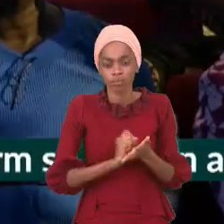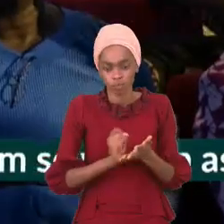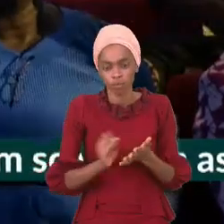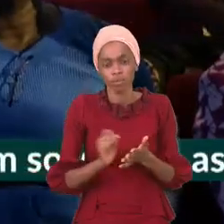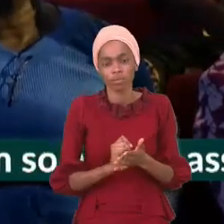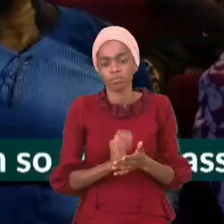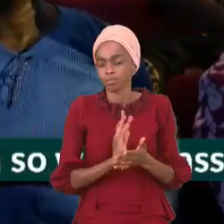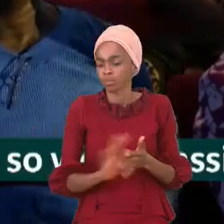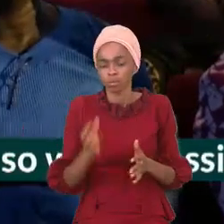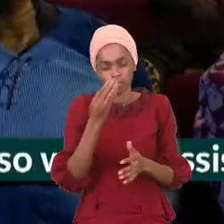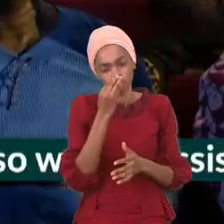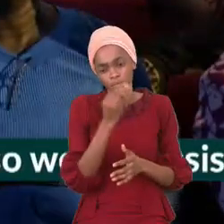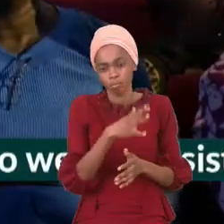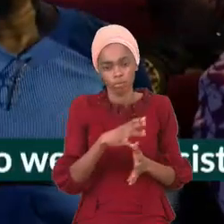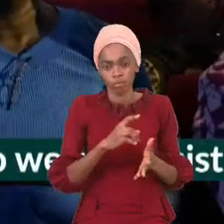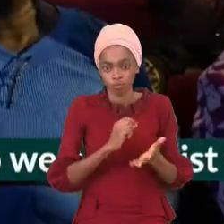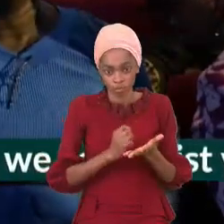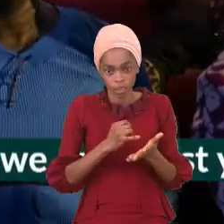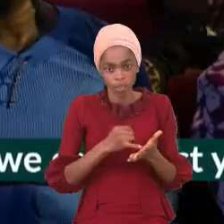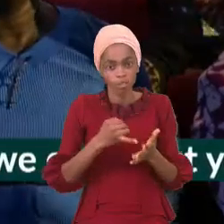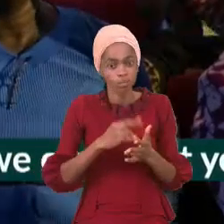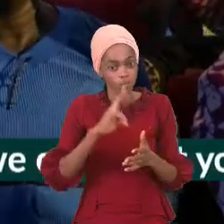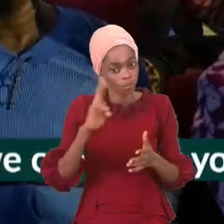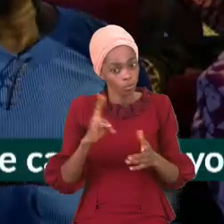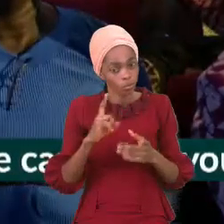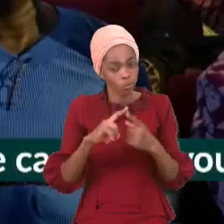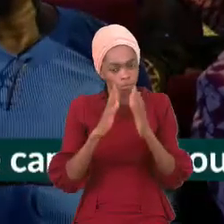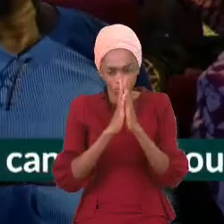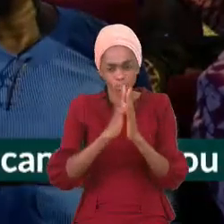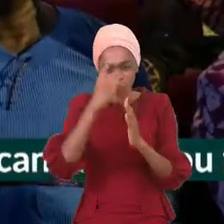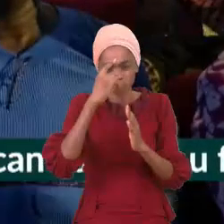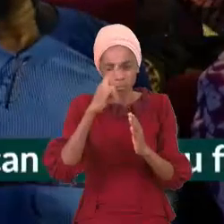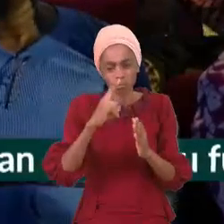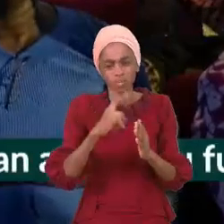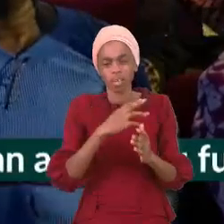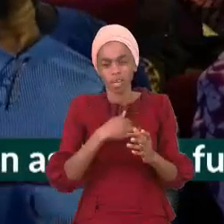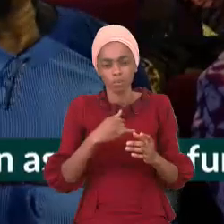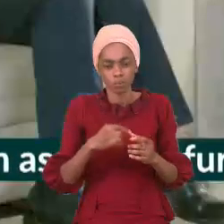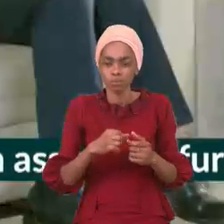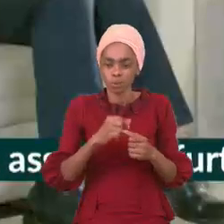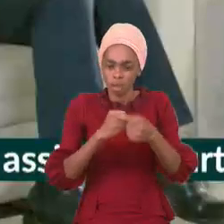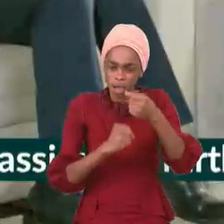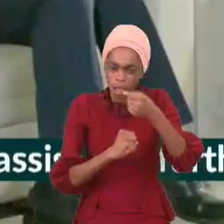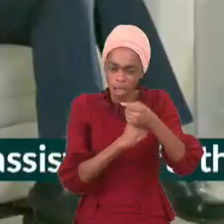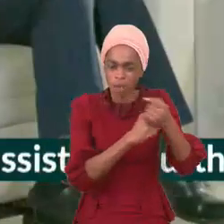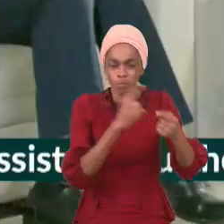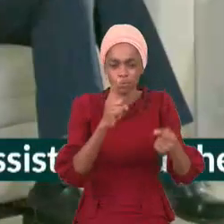the open field. Please, if you are true, let me see the sign.